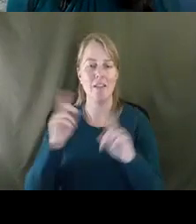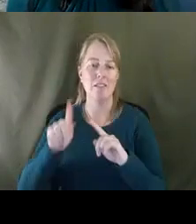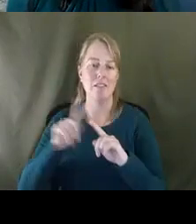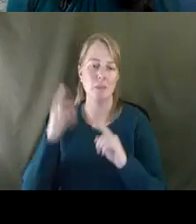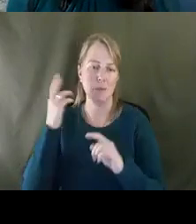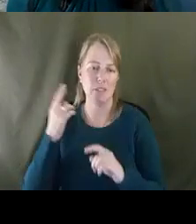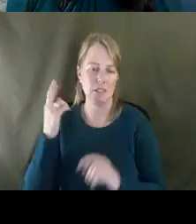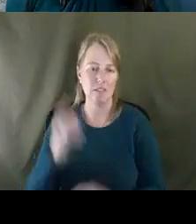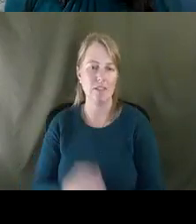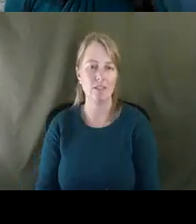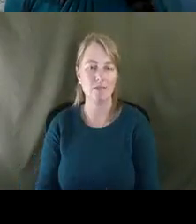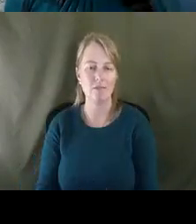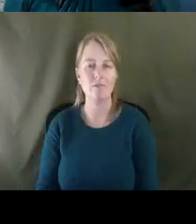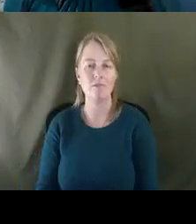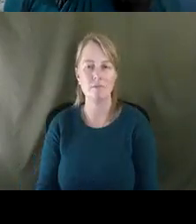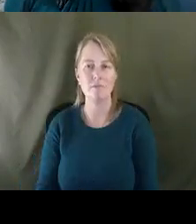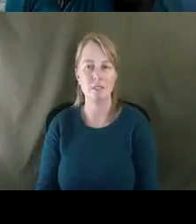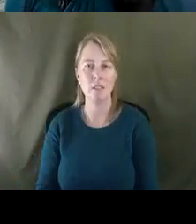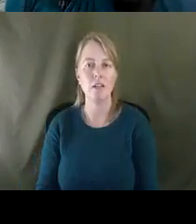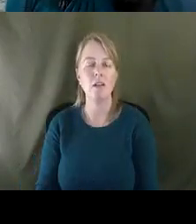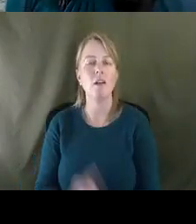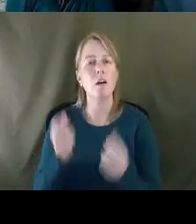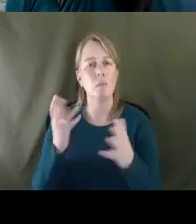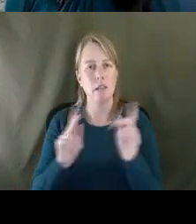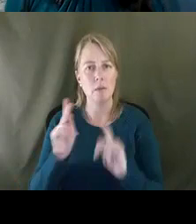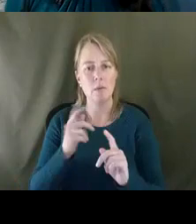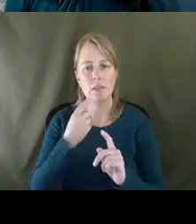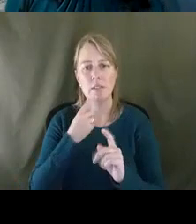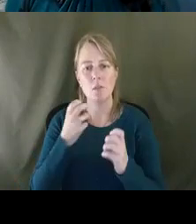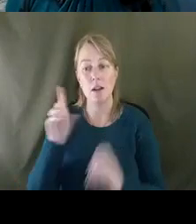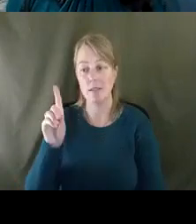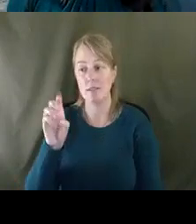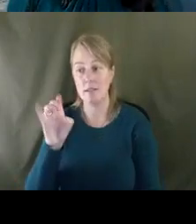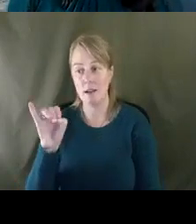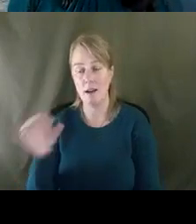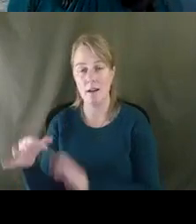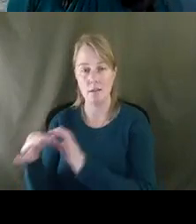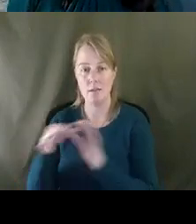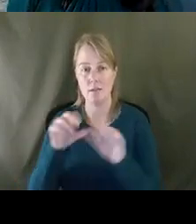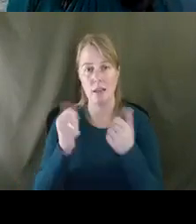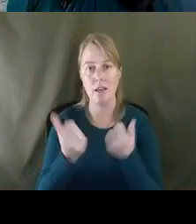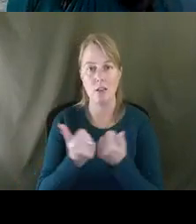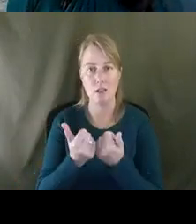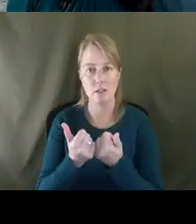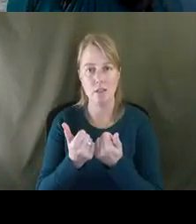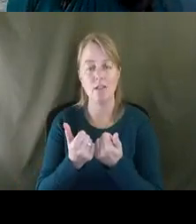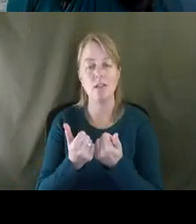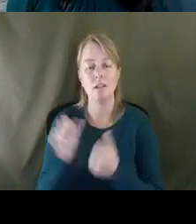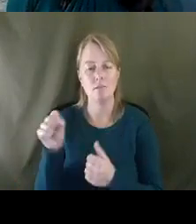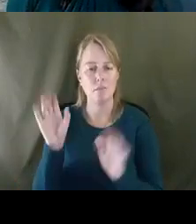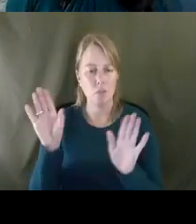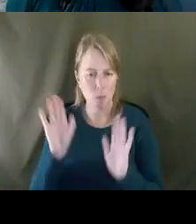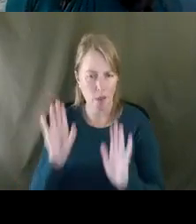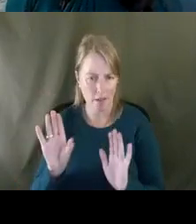reasons. Oh, I'm seeing a lot of folks saying they want to tie the DEI with their agency, what they're doing. These are